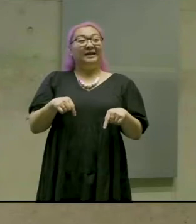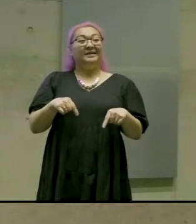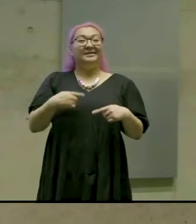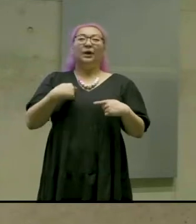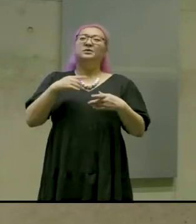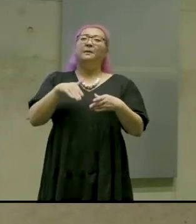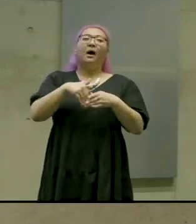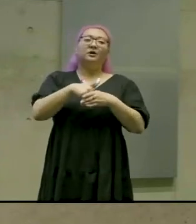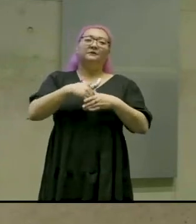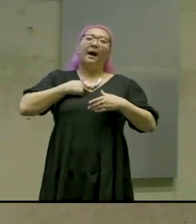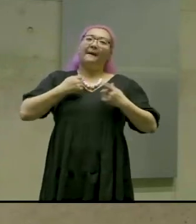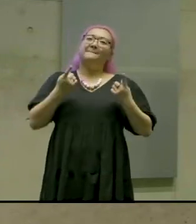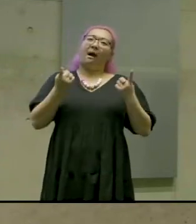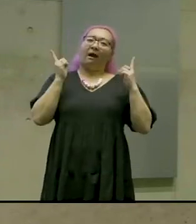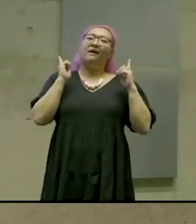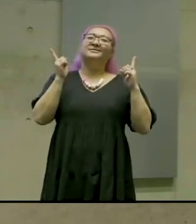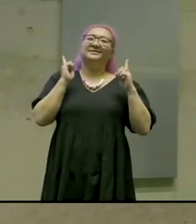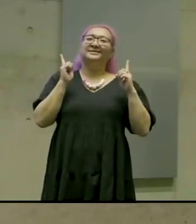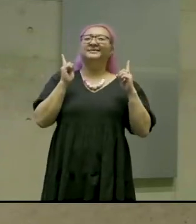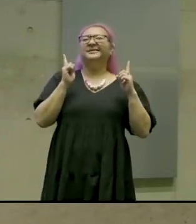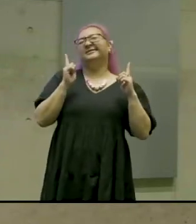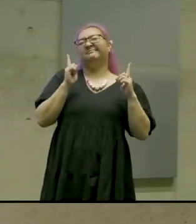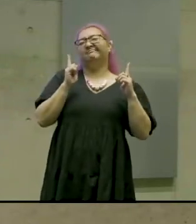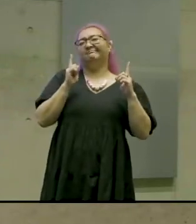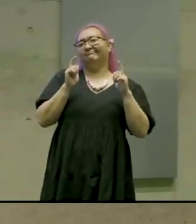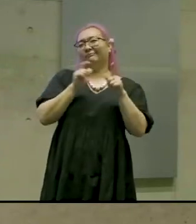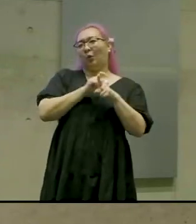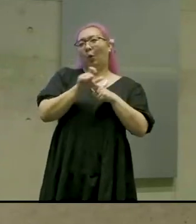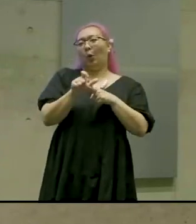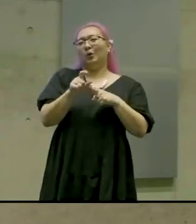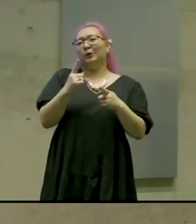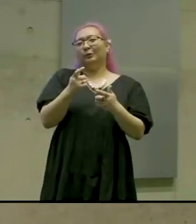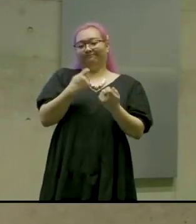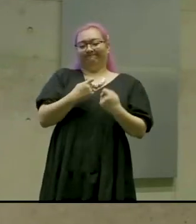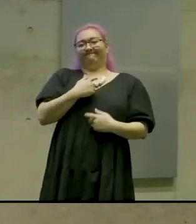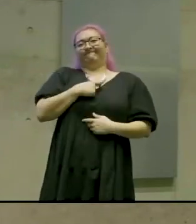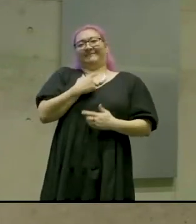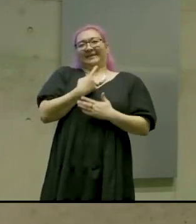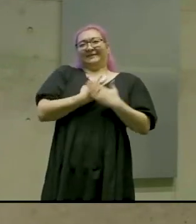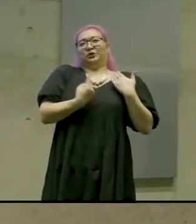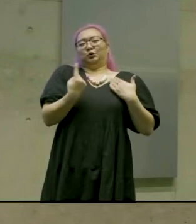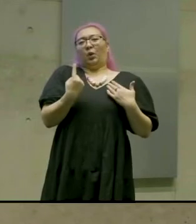project. So it was individual, and I worked with